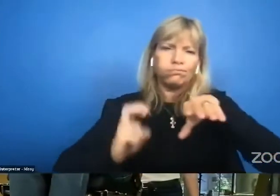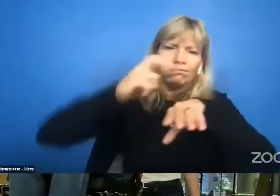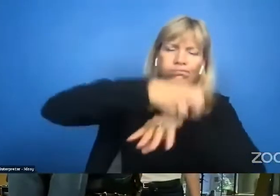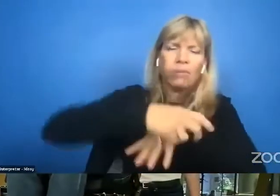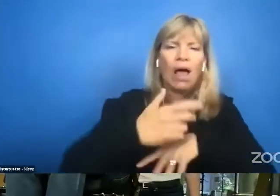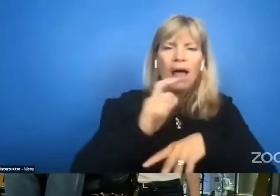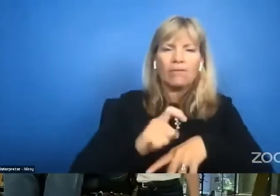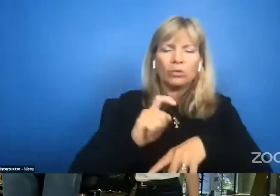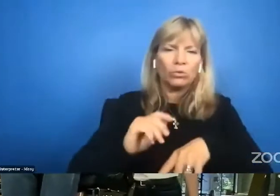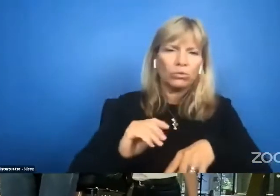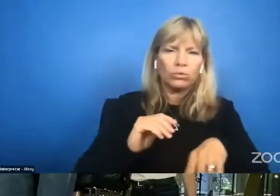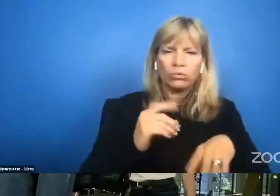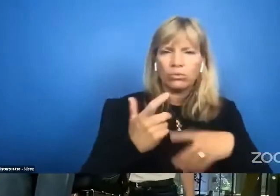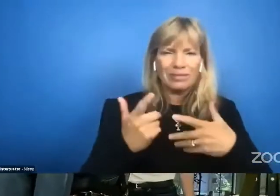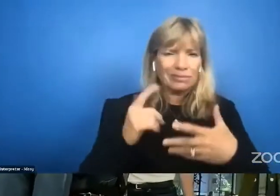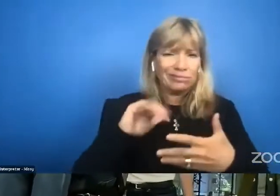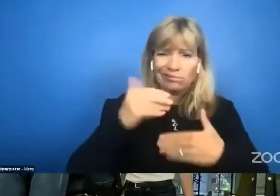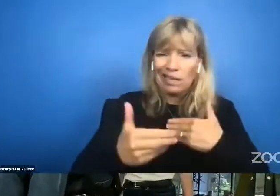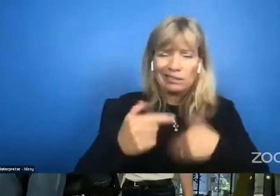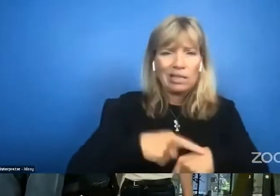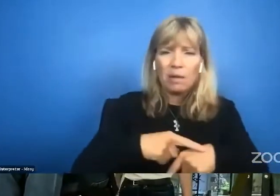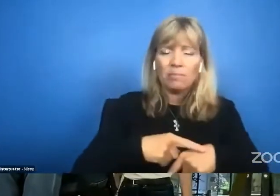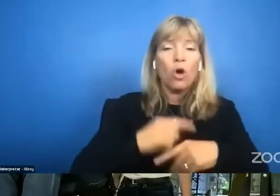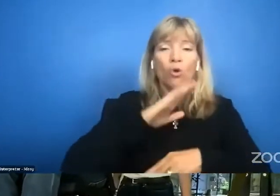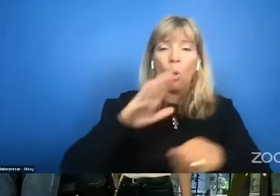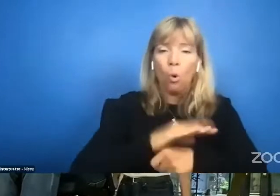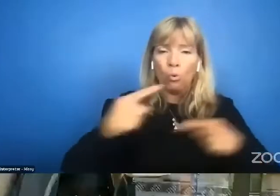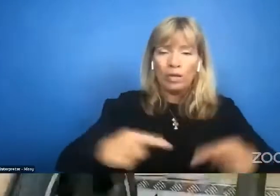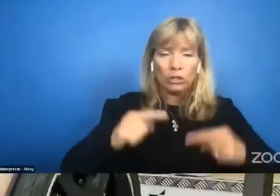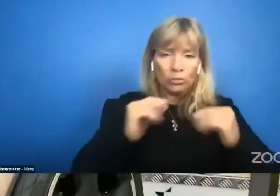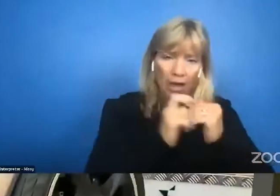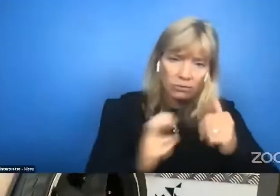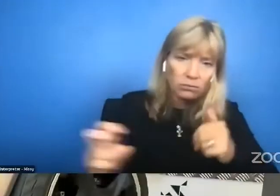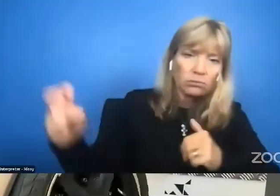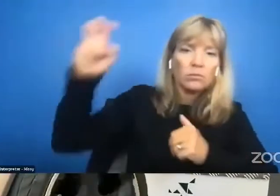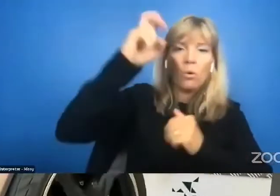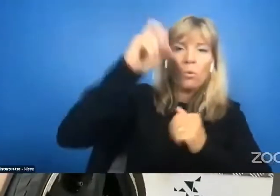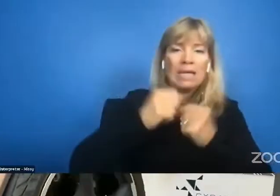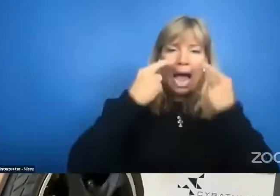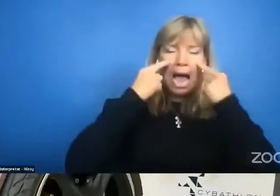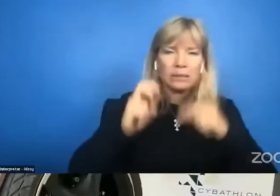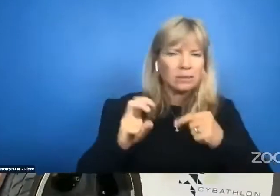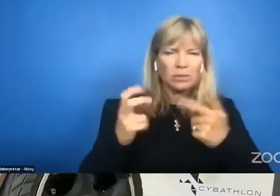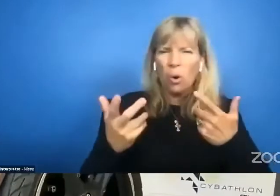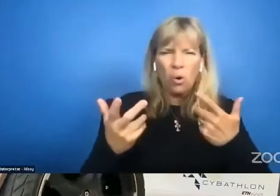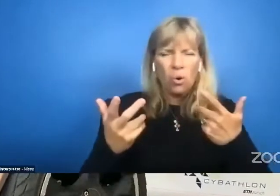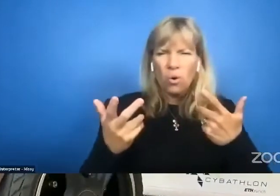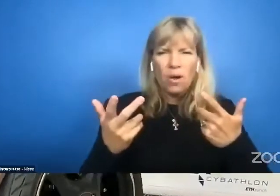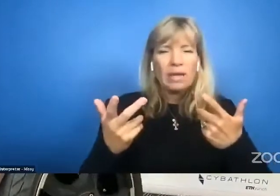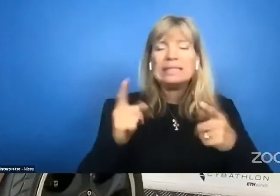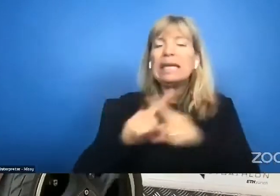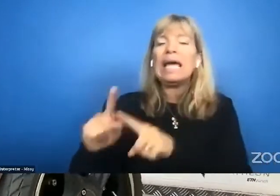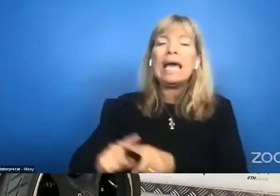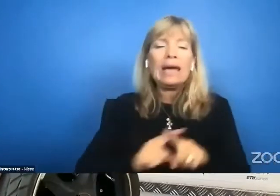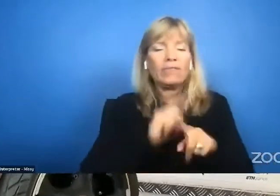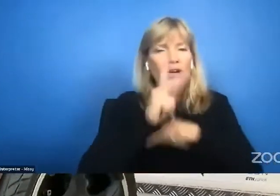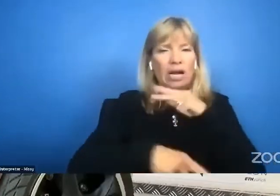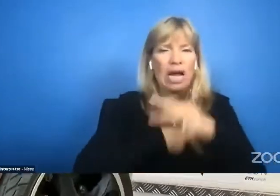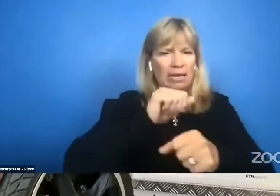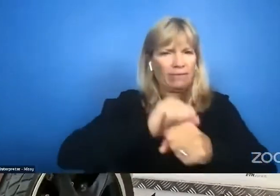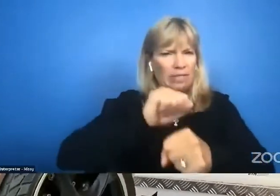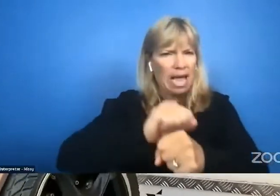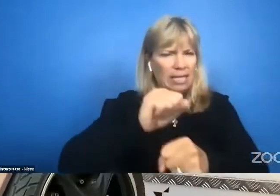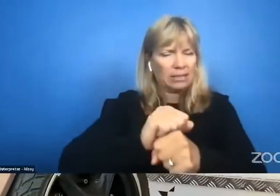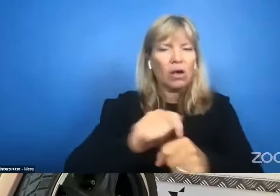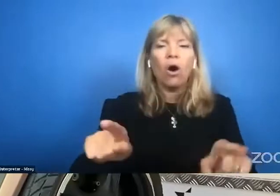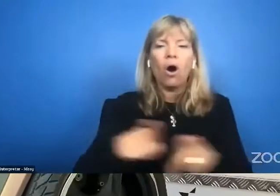to be on a higher level with your eyes. So very different tasks. They also need to add a robotic arm to